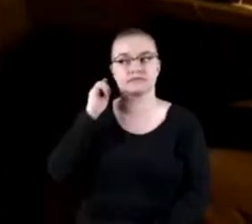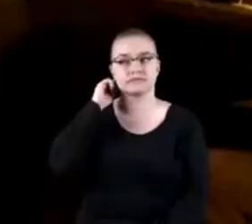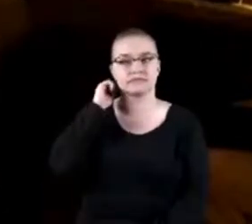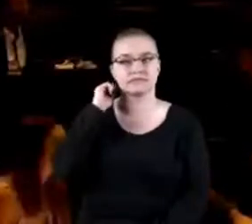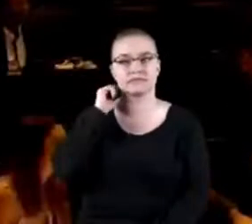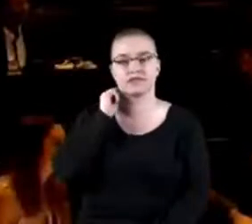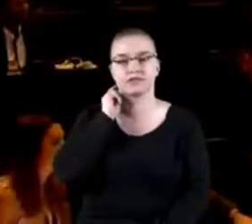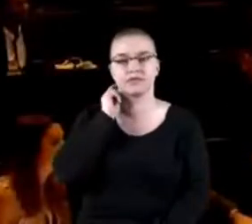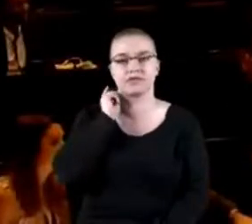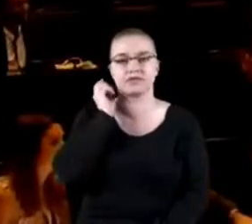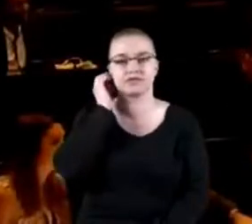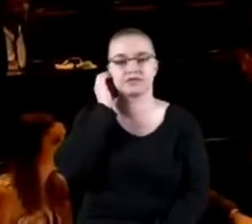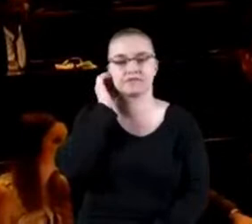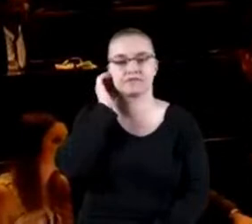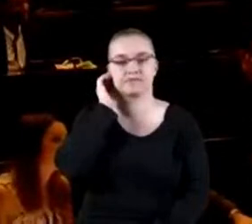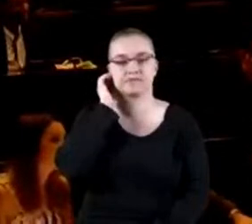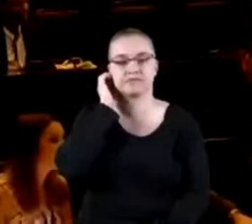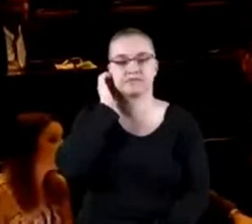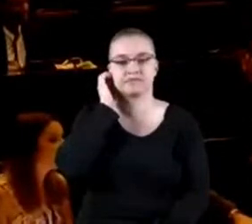I think the question goes to you. Yeah.